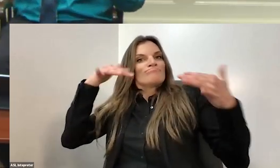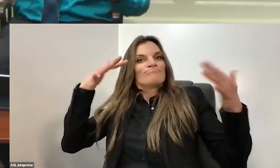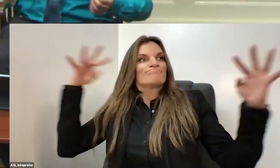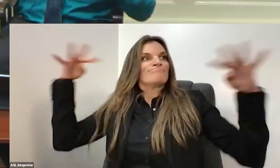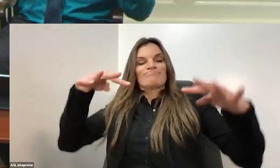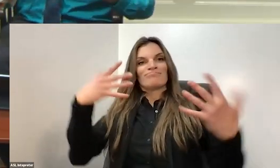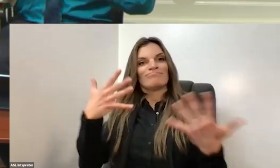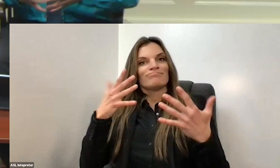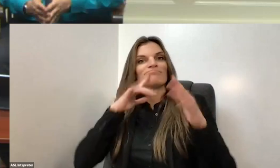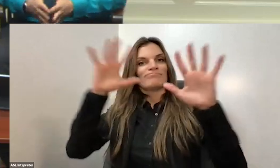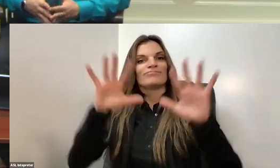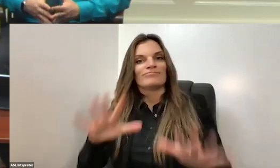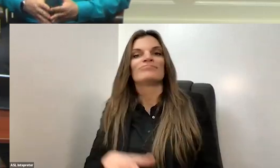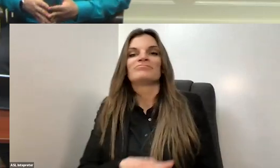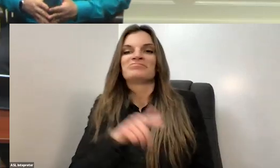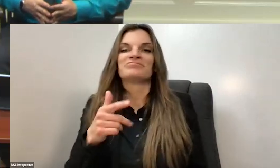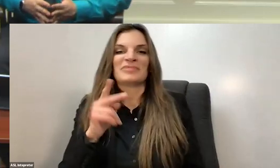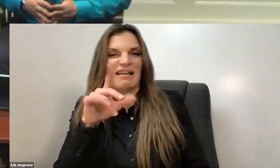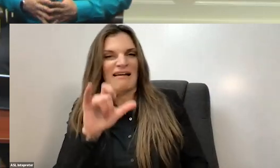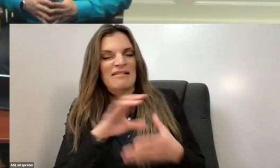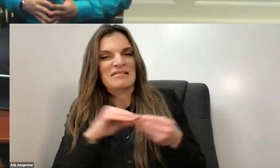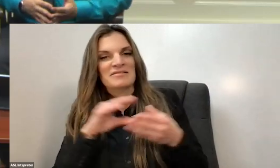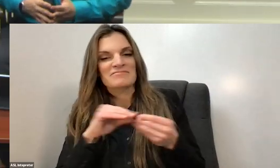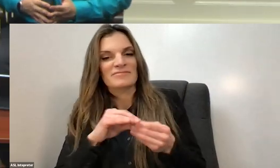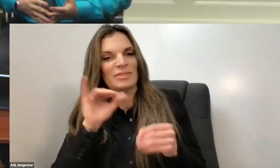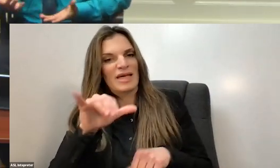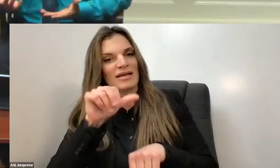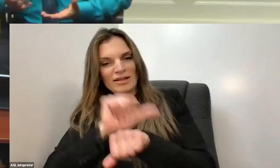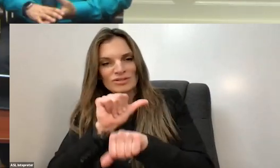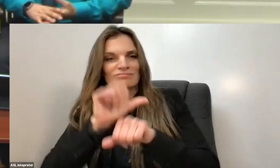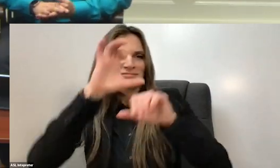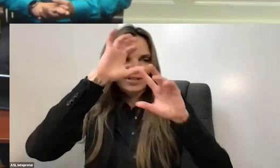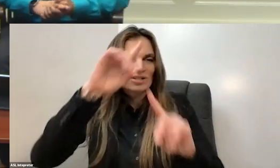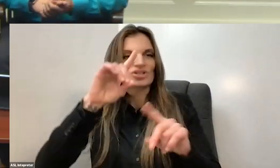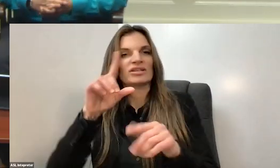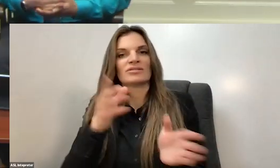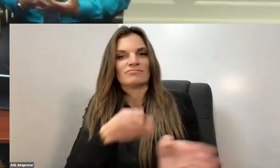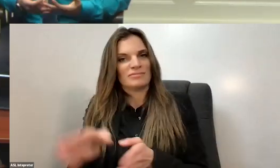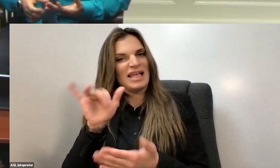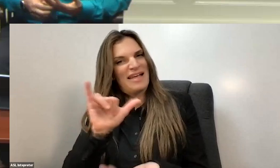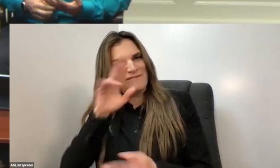in education and what we do for education and career readiness, but yeah, the fun stuff should be accessible too.